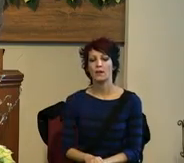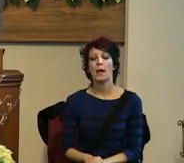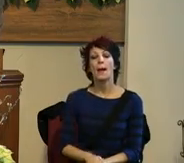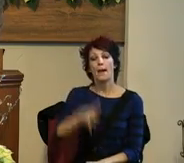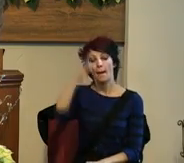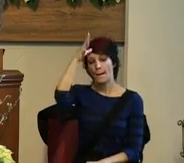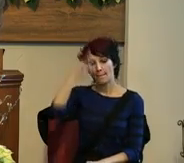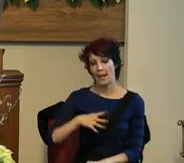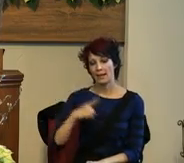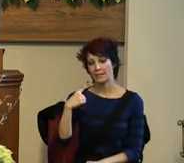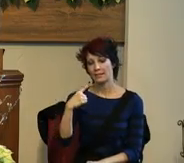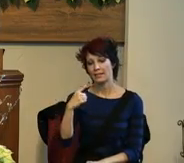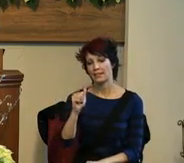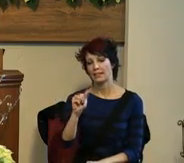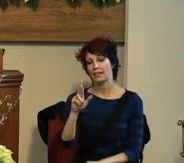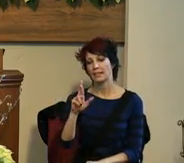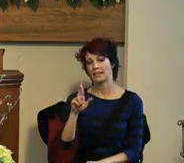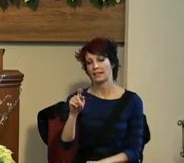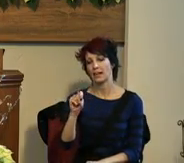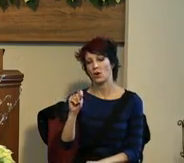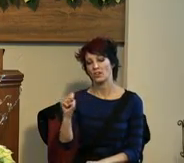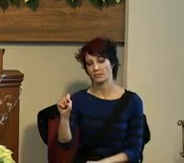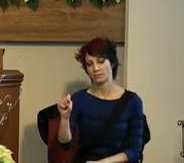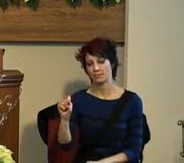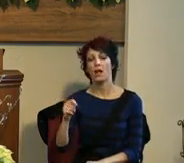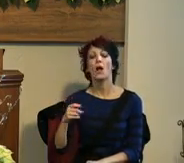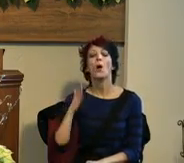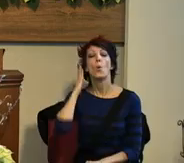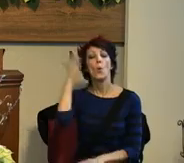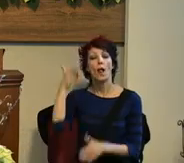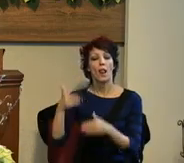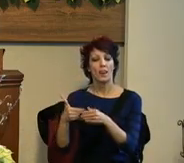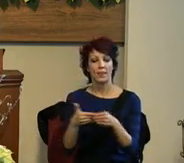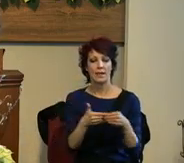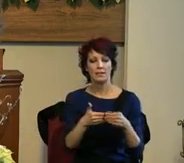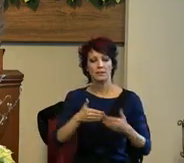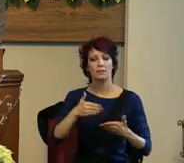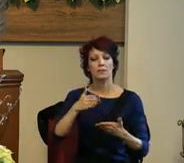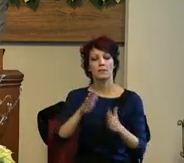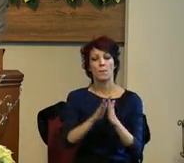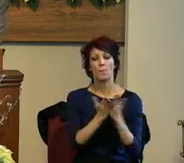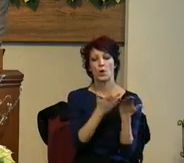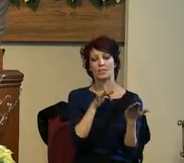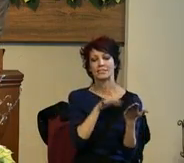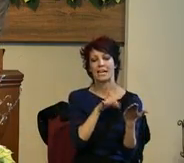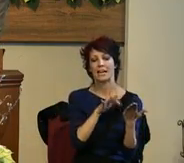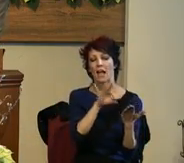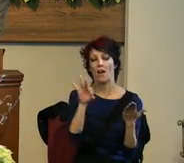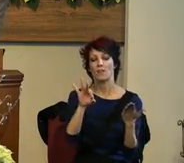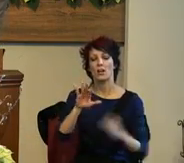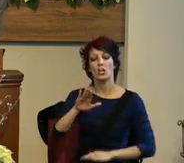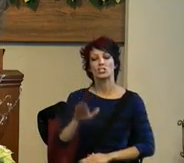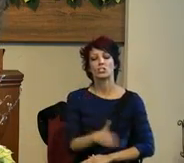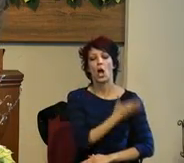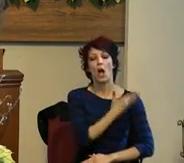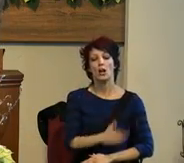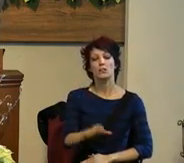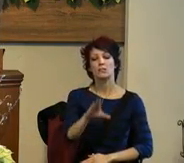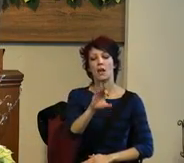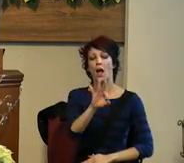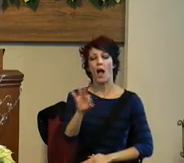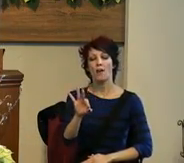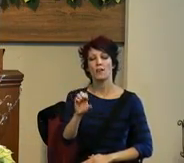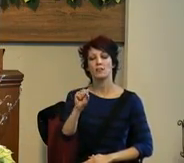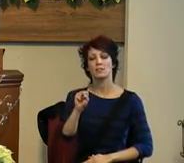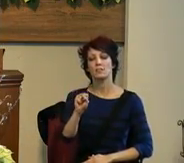weeks um and he's doing a study in the book of Song of Songs or the Song of Solomon from the Old Testament um and so please do feel